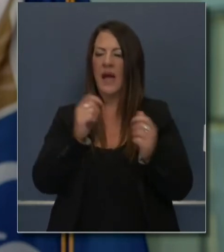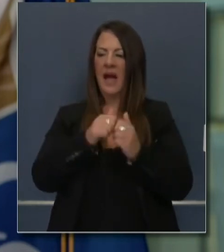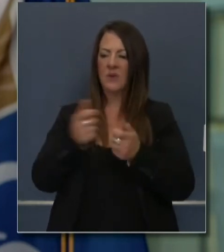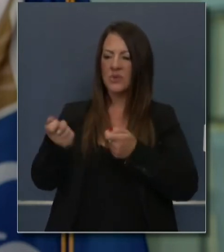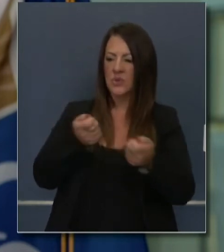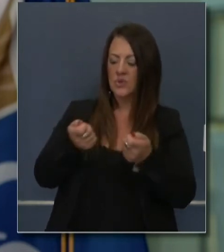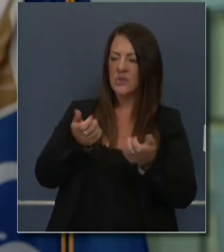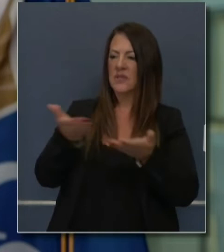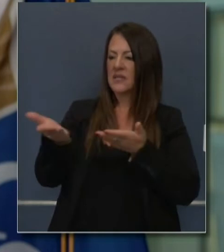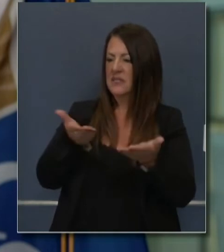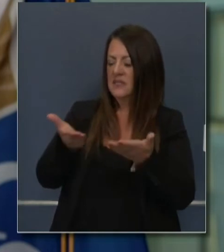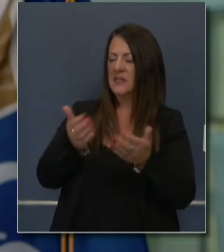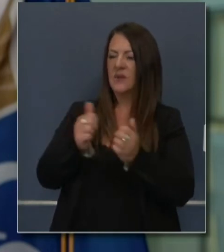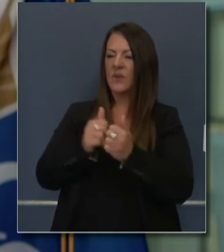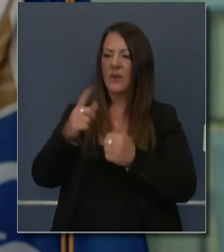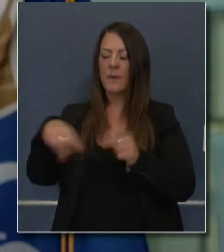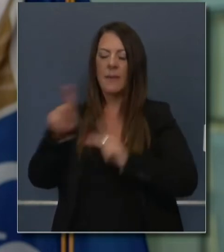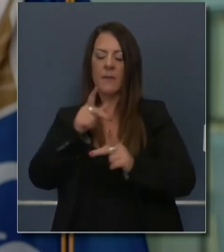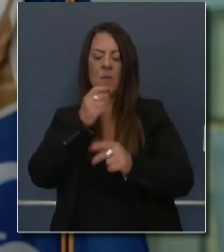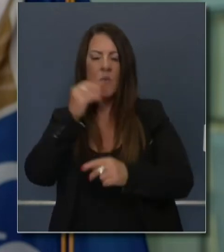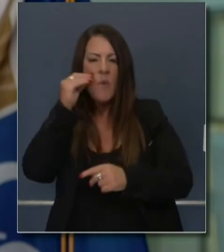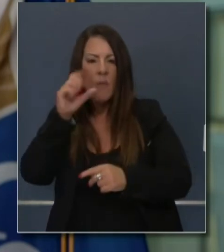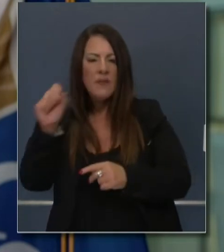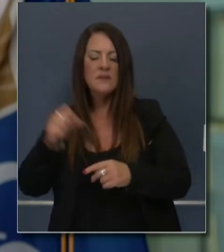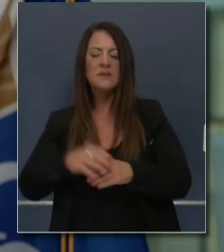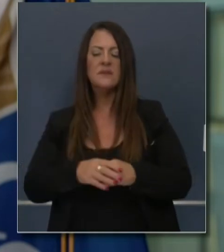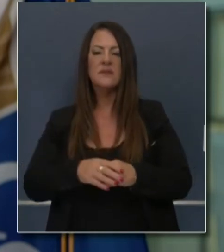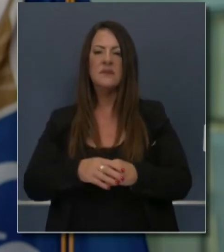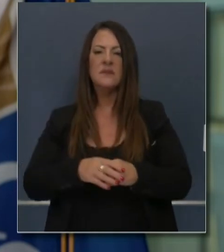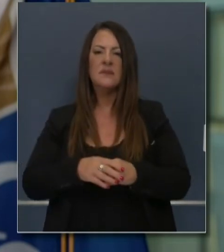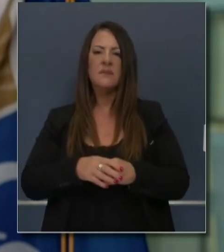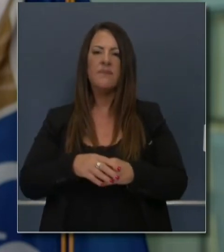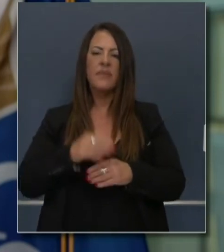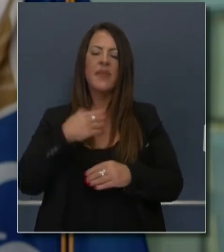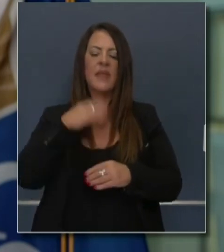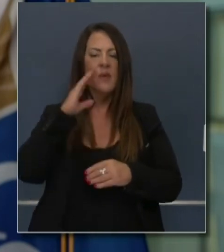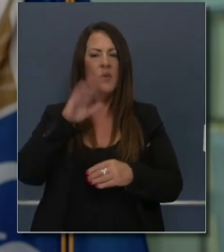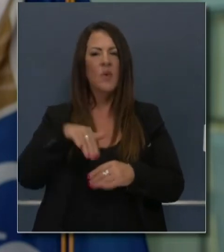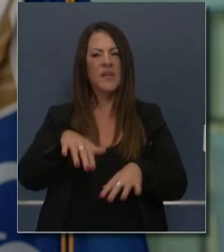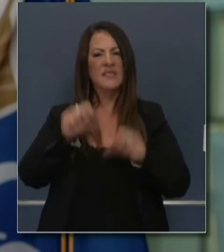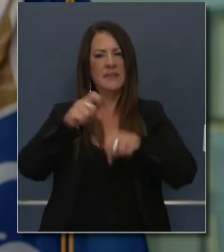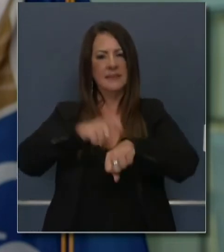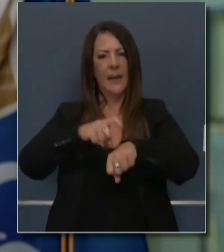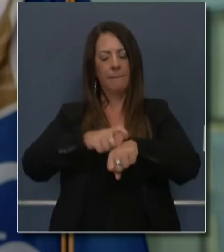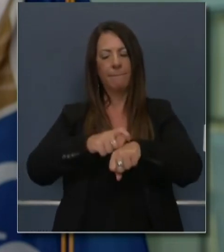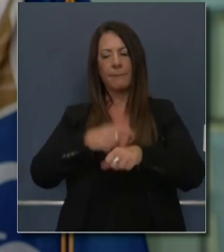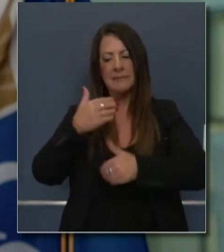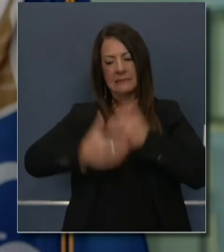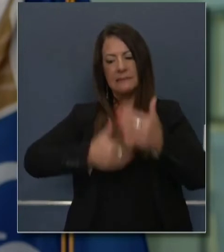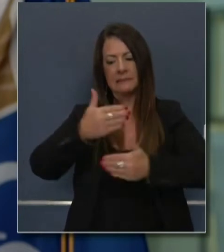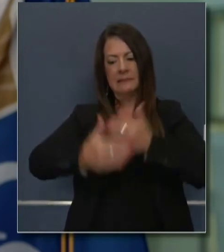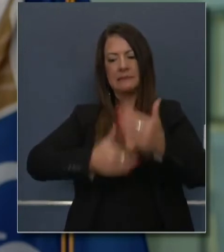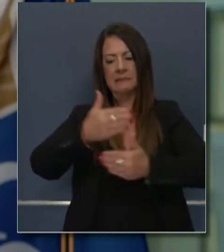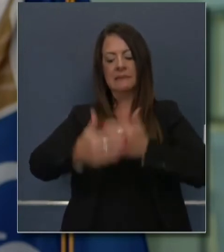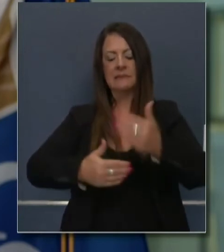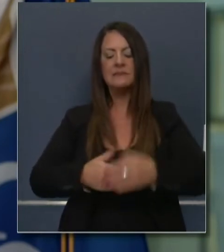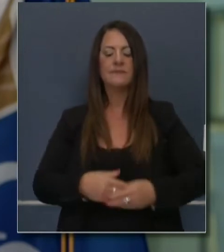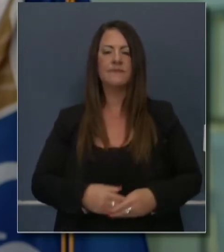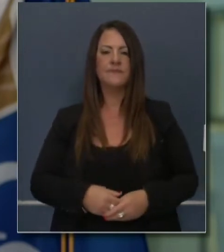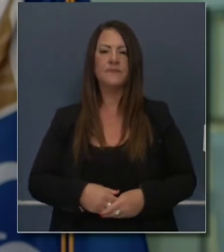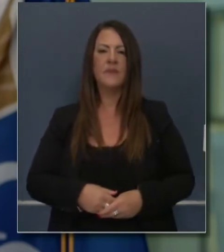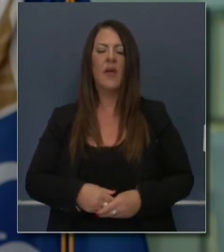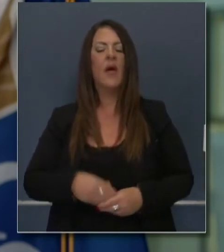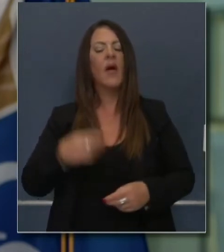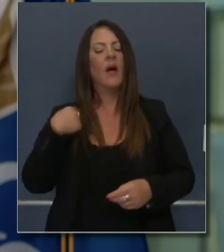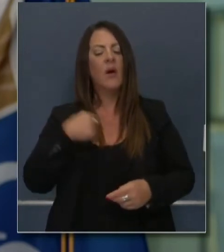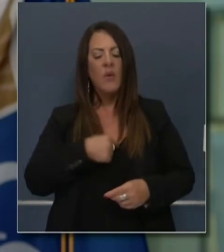to the pandemic, meaning we've been impacted in terms of the pace of some of the things that we promoted. But we are